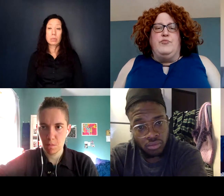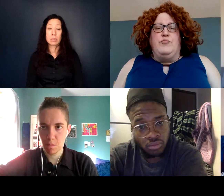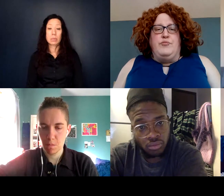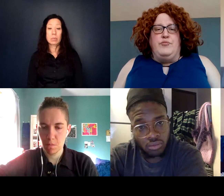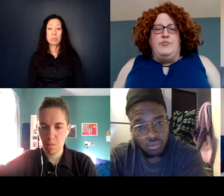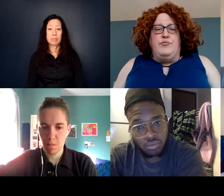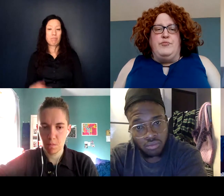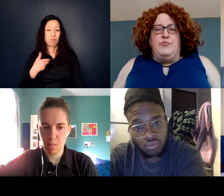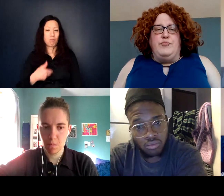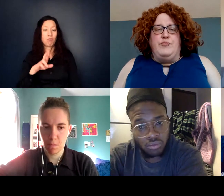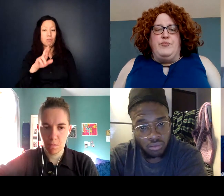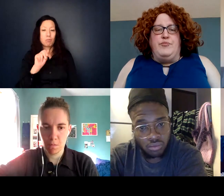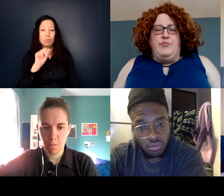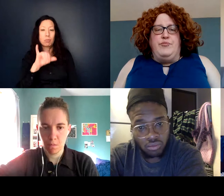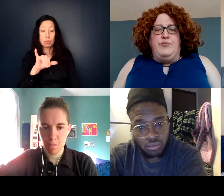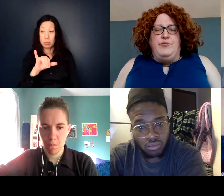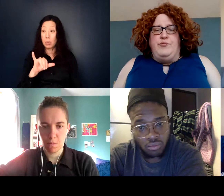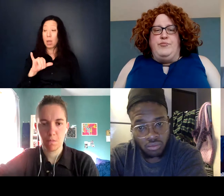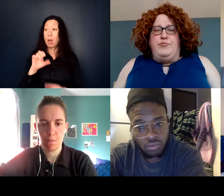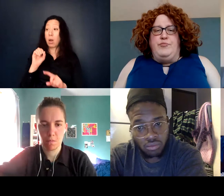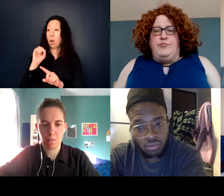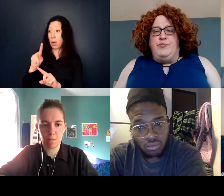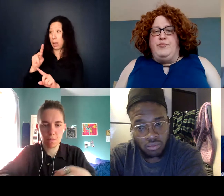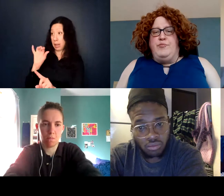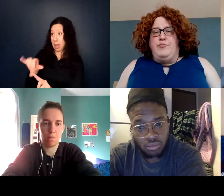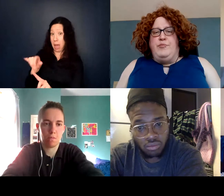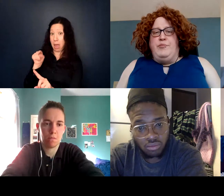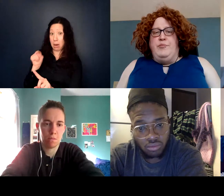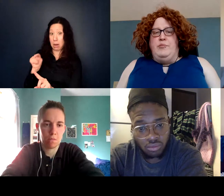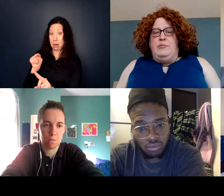This is Ray. So that,